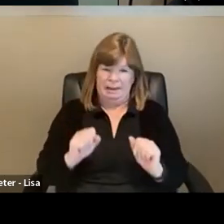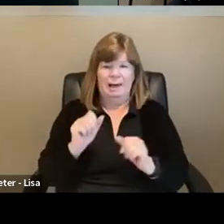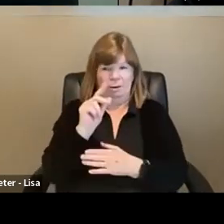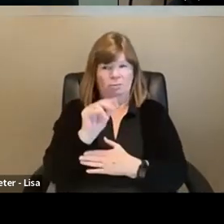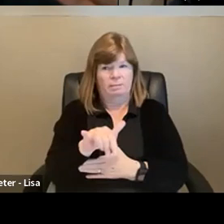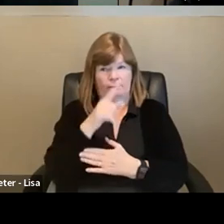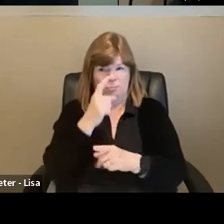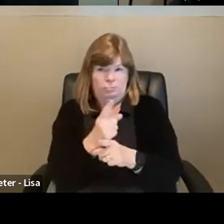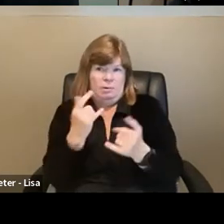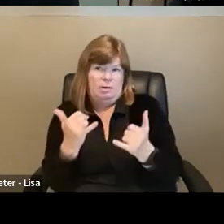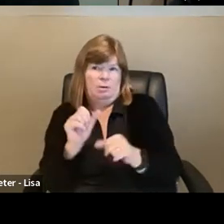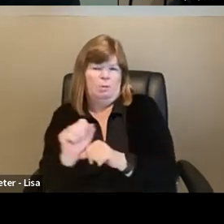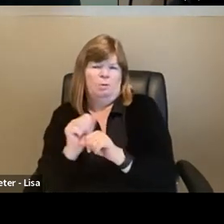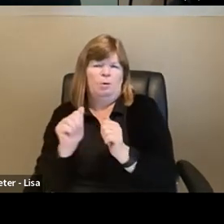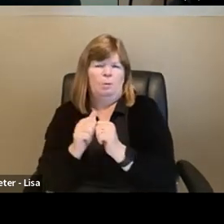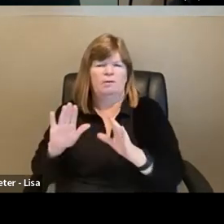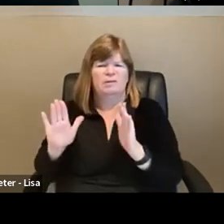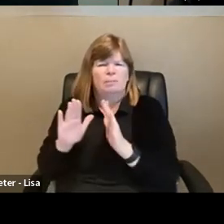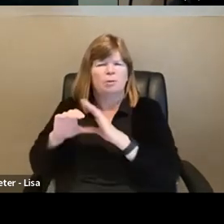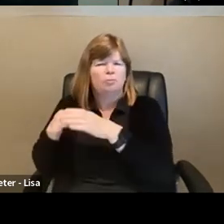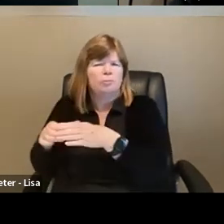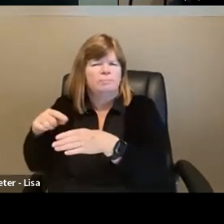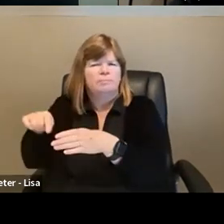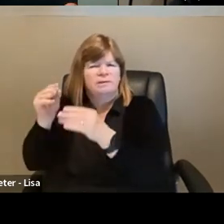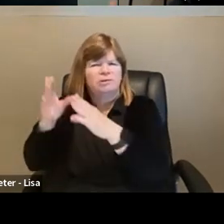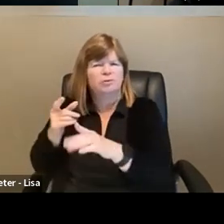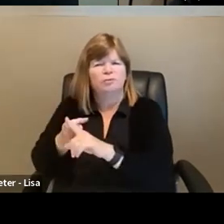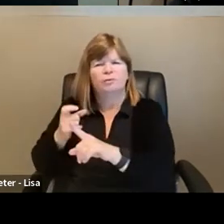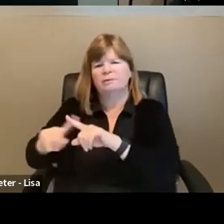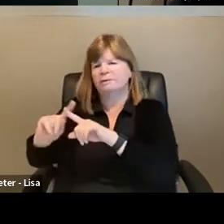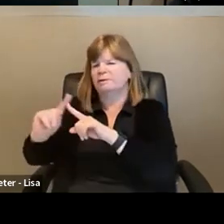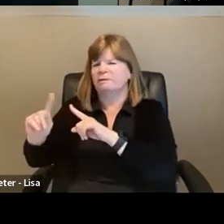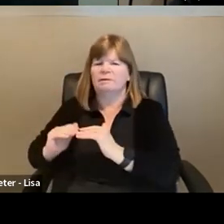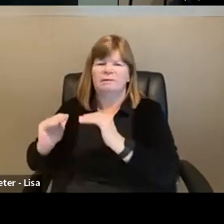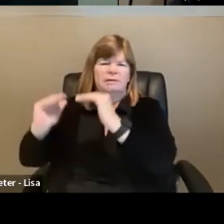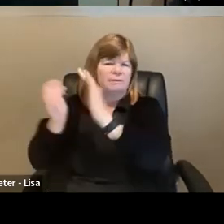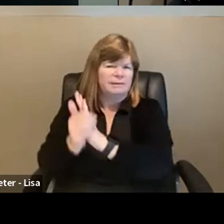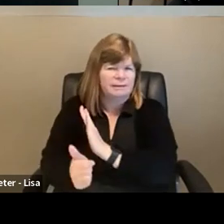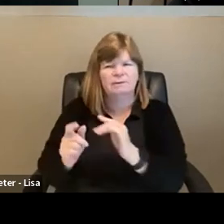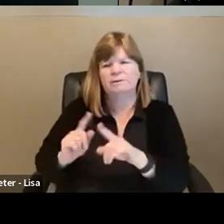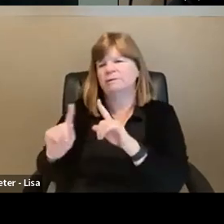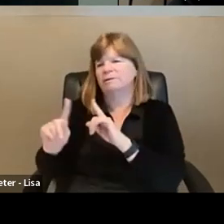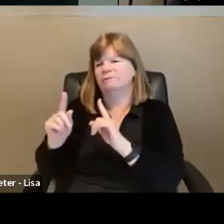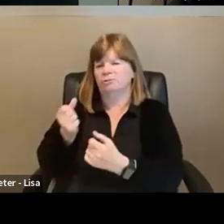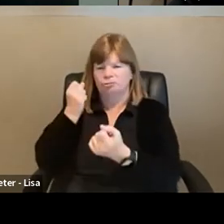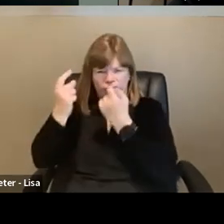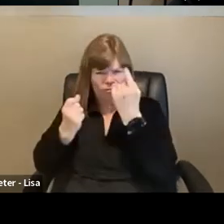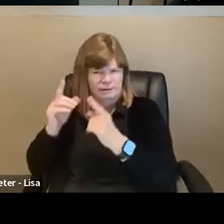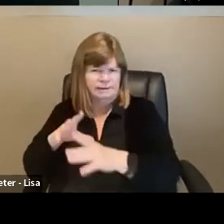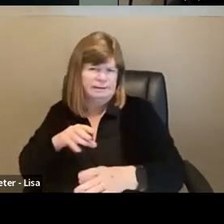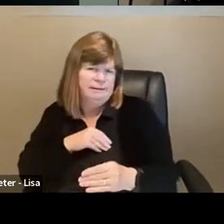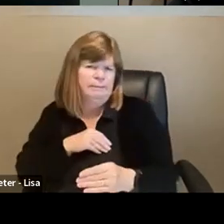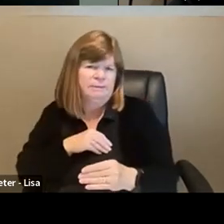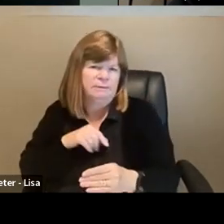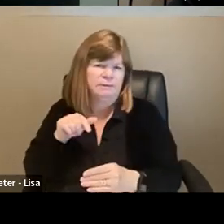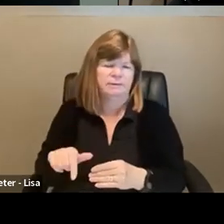are right now working with a focus group of teachers from varying skill levels and varying levels of understanding and acceptance of